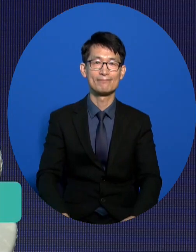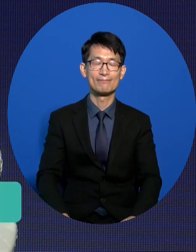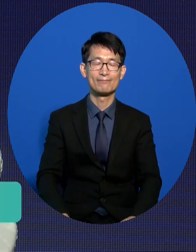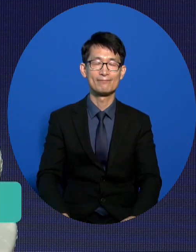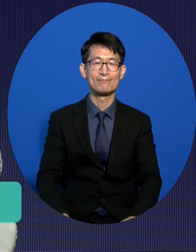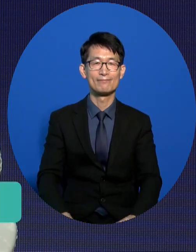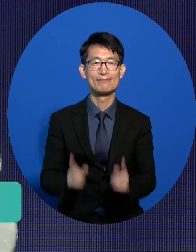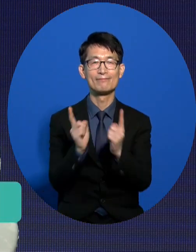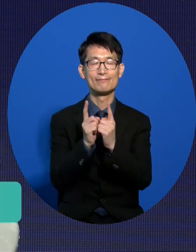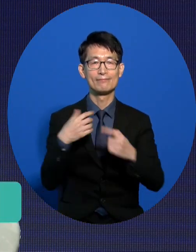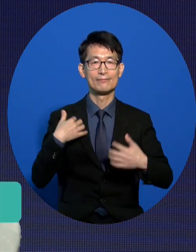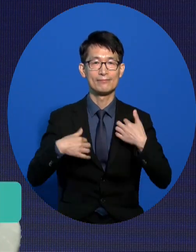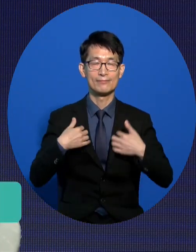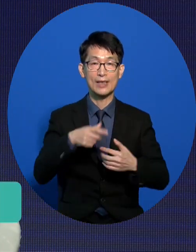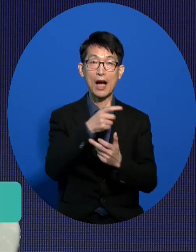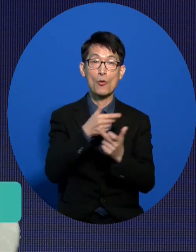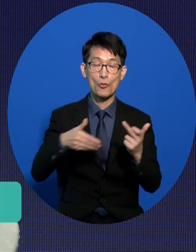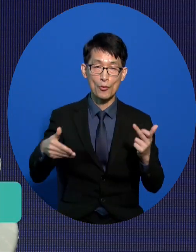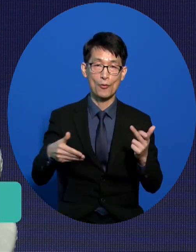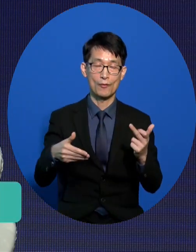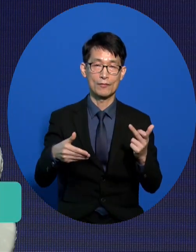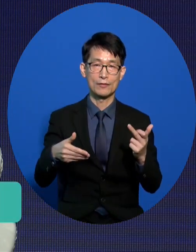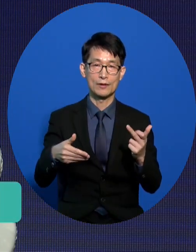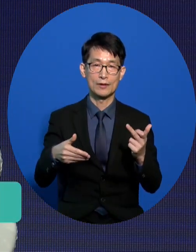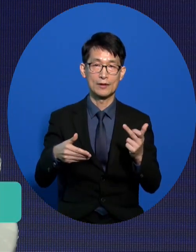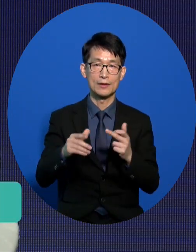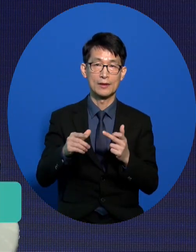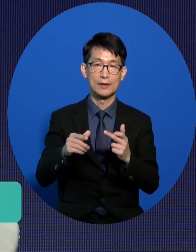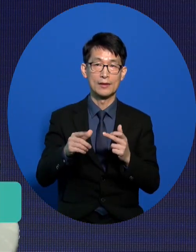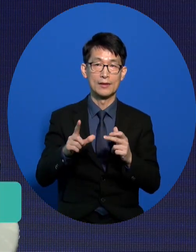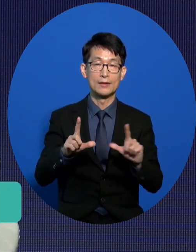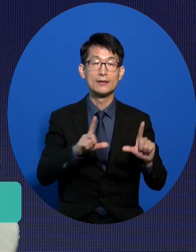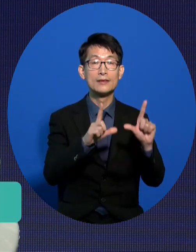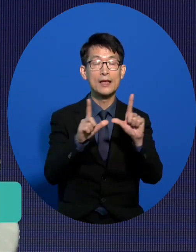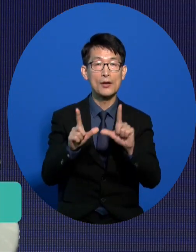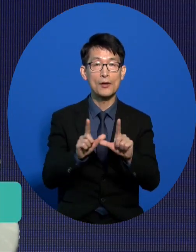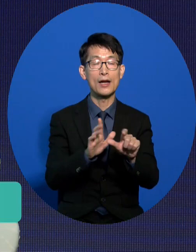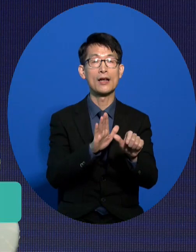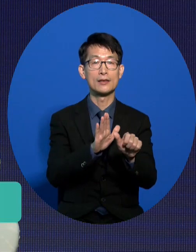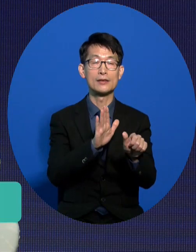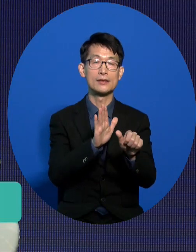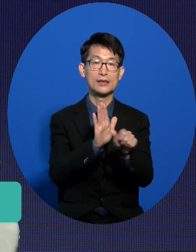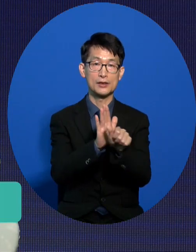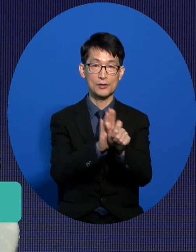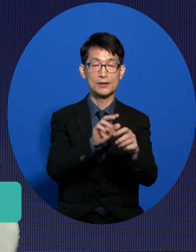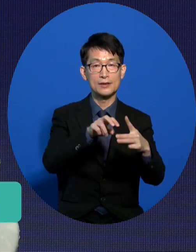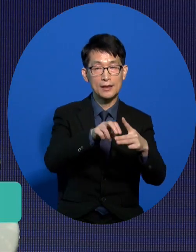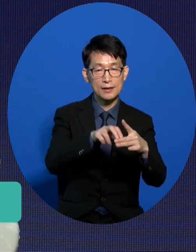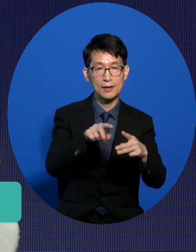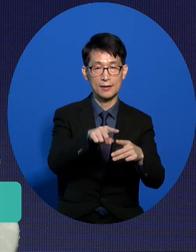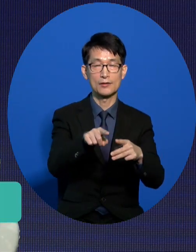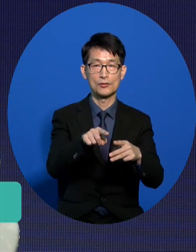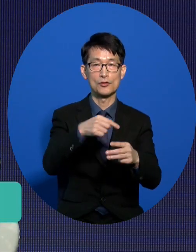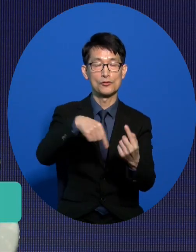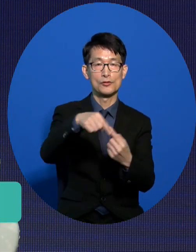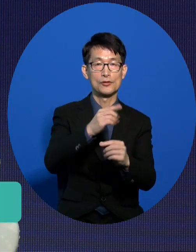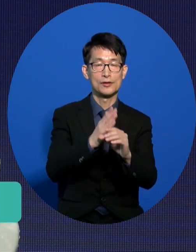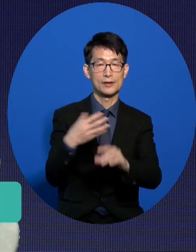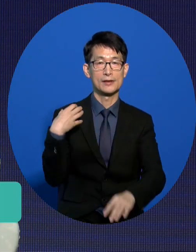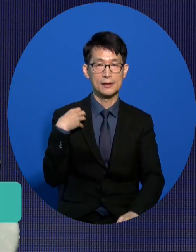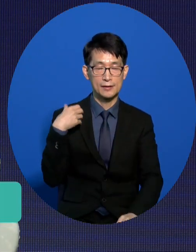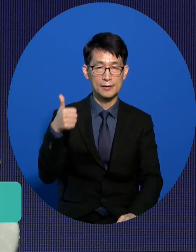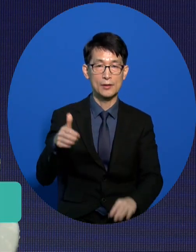thank you very much. I am the chairman of the Gangwon Urban Disability Association.